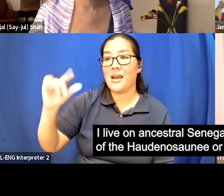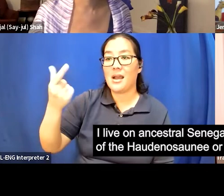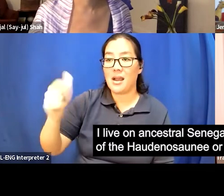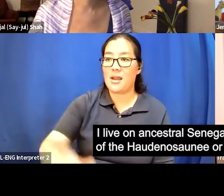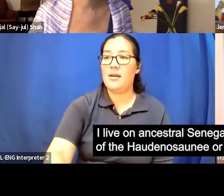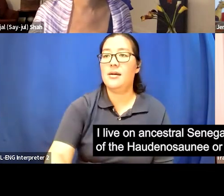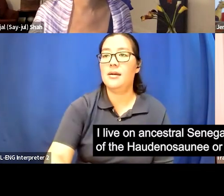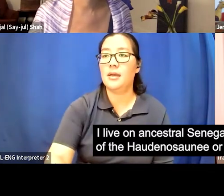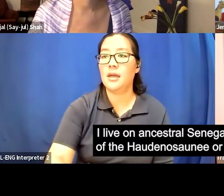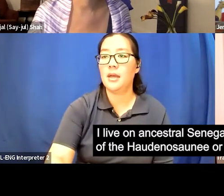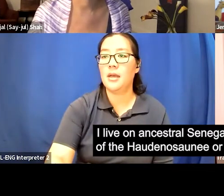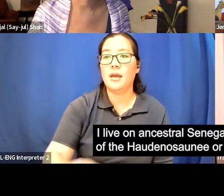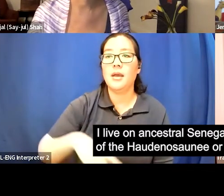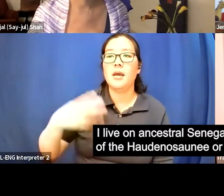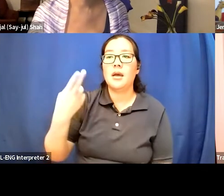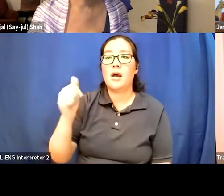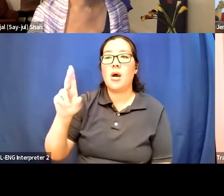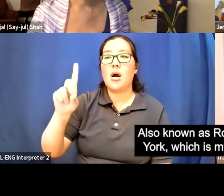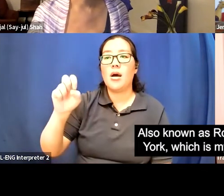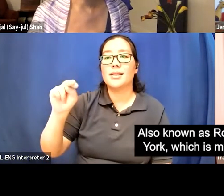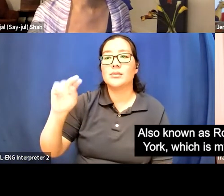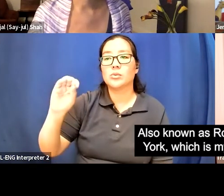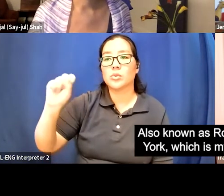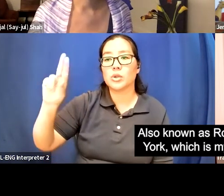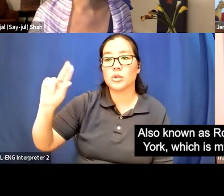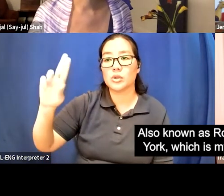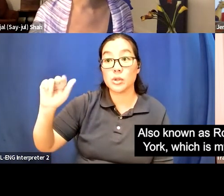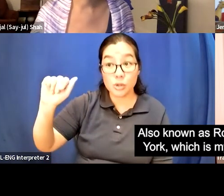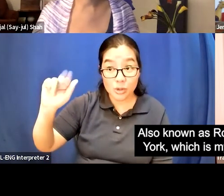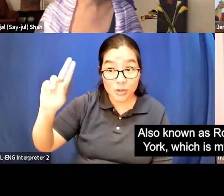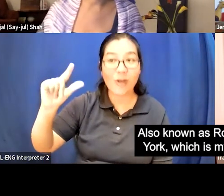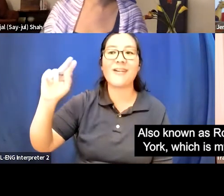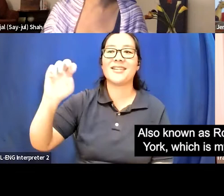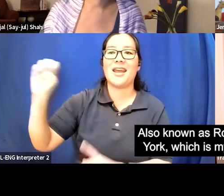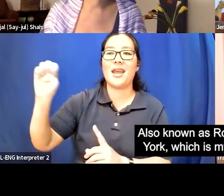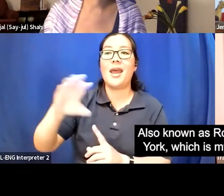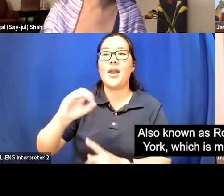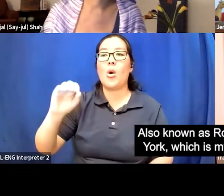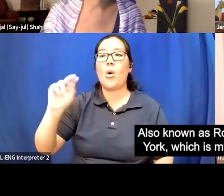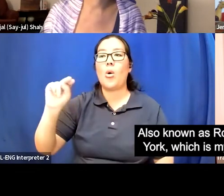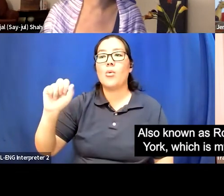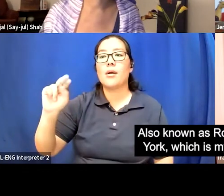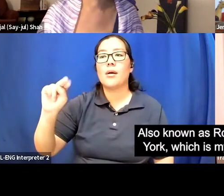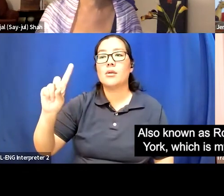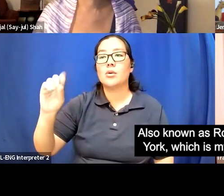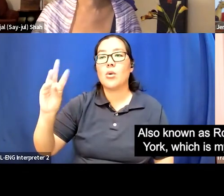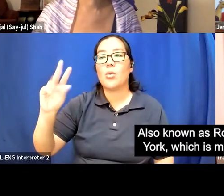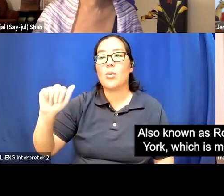Haudenosaunee or Iroquois Confederacy, also known as Rochester, New York, which is my